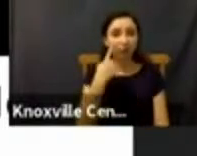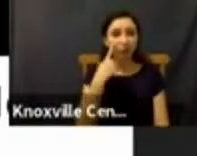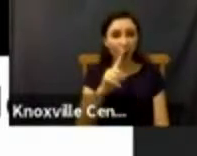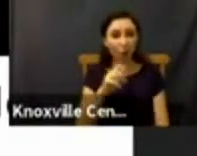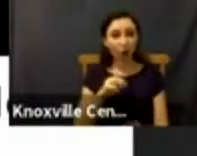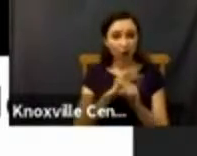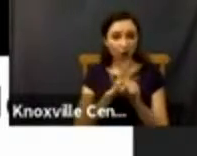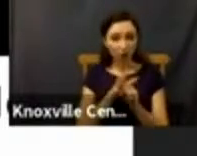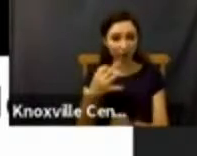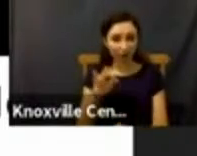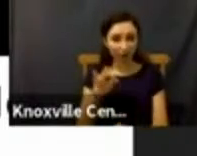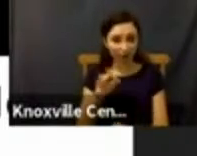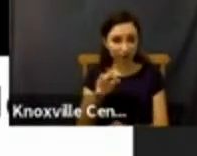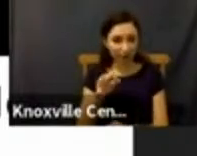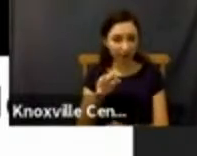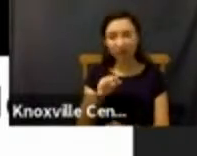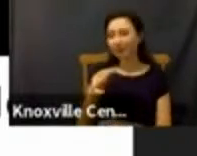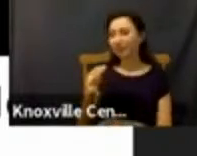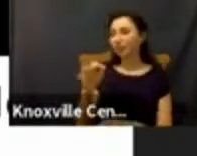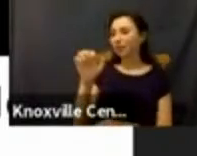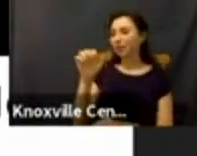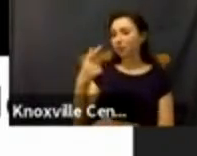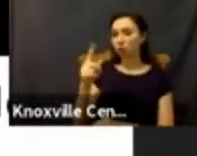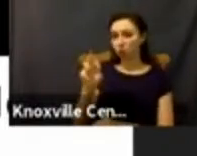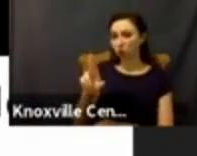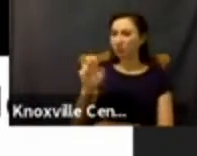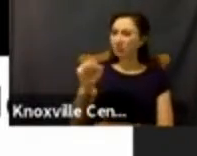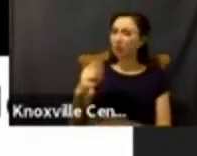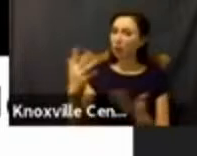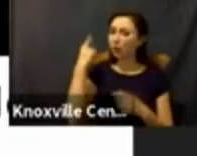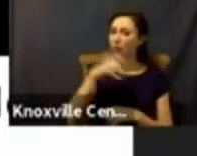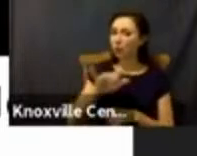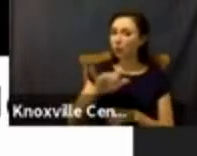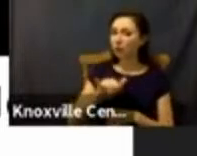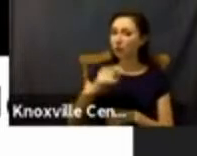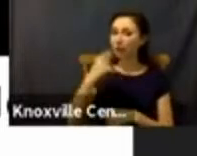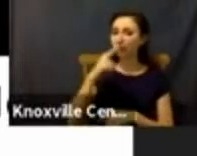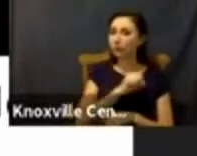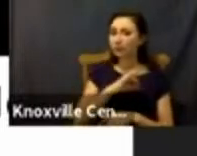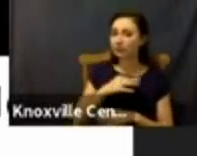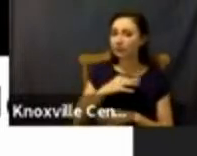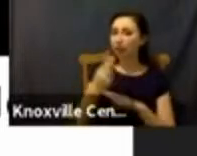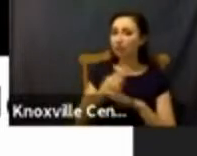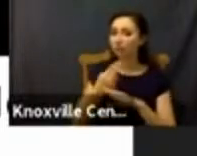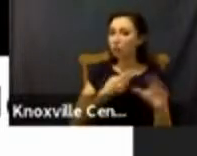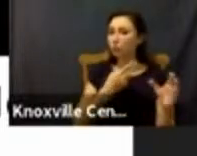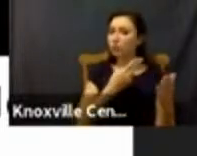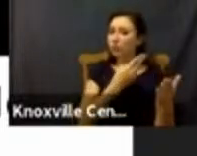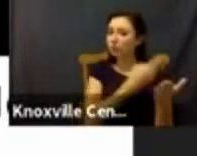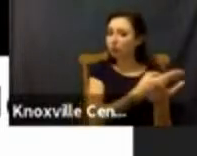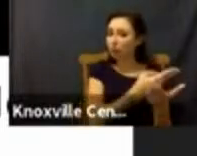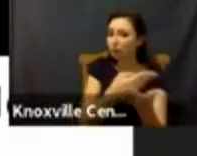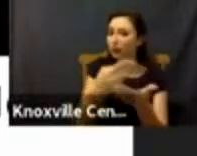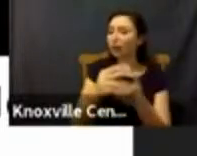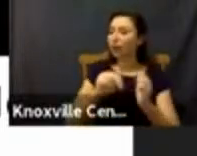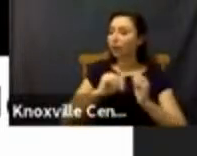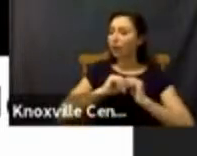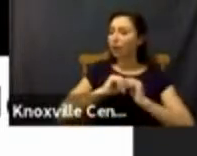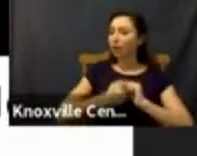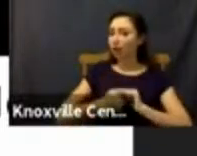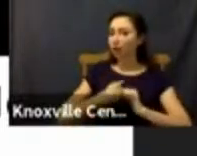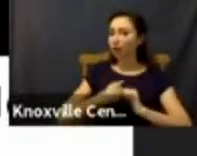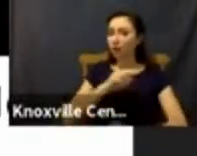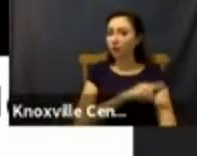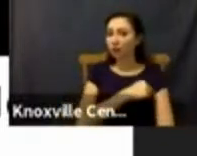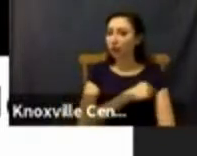In practical purposes, what does that look like in terms of hospital staffing, utilization of beds? How does the hospital respond?